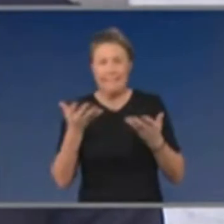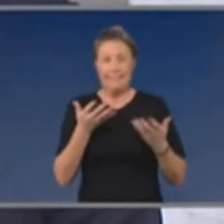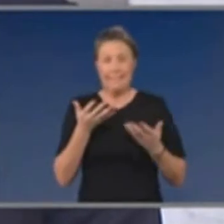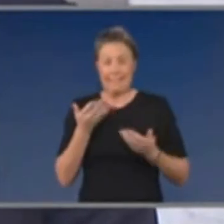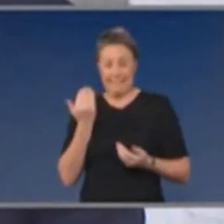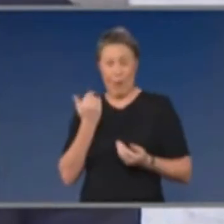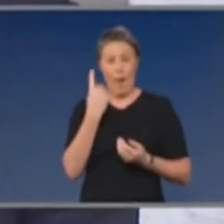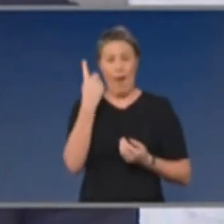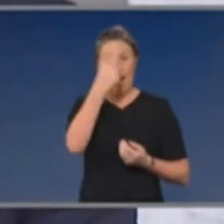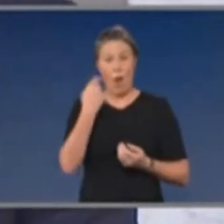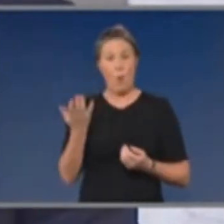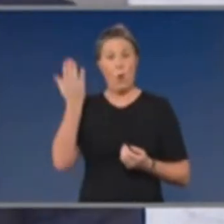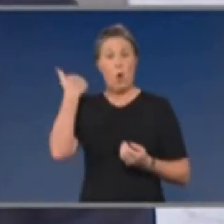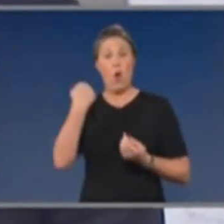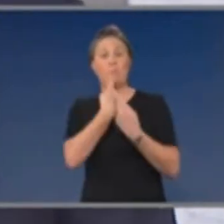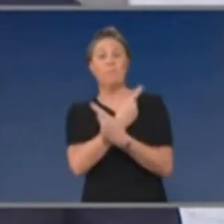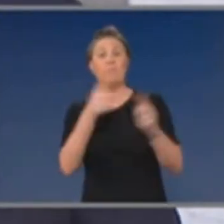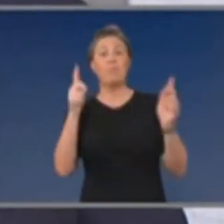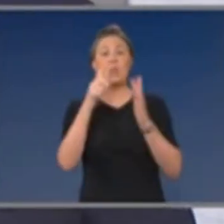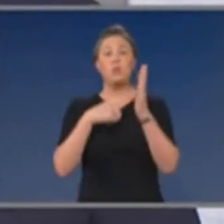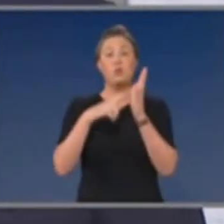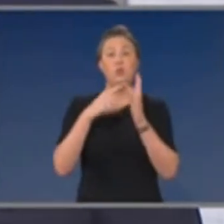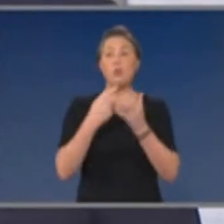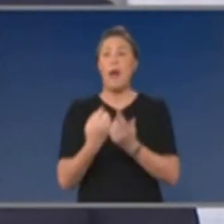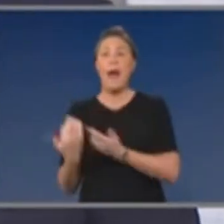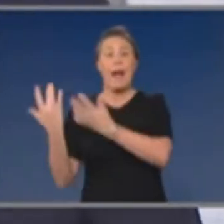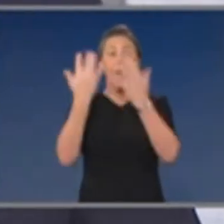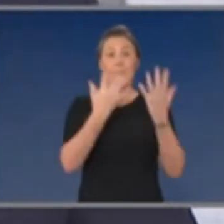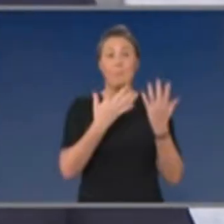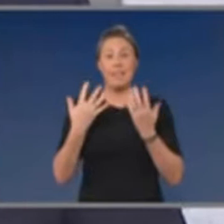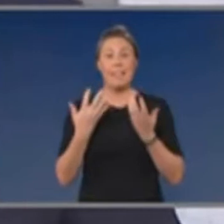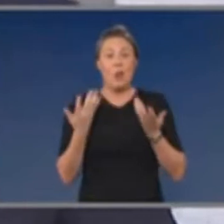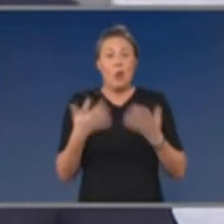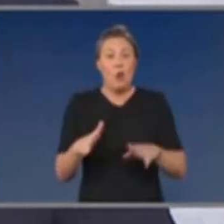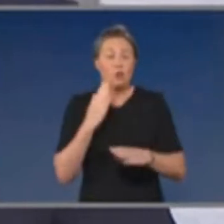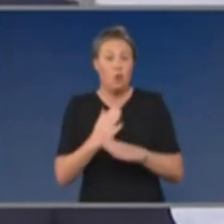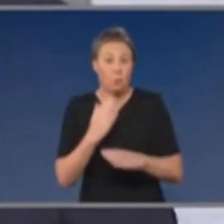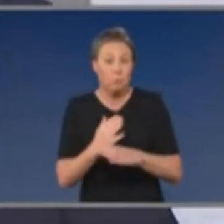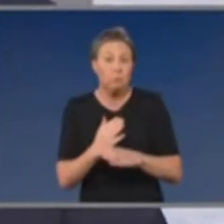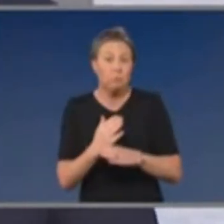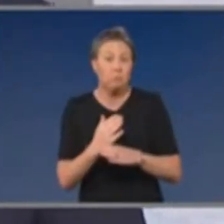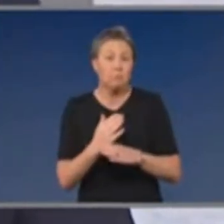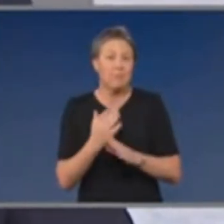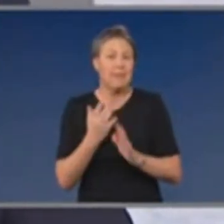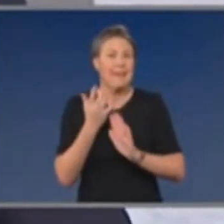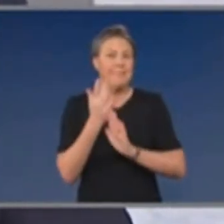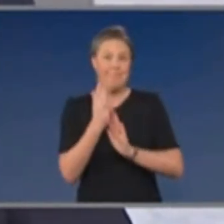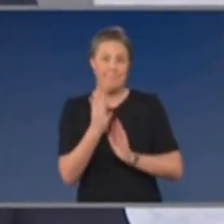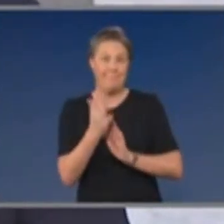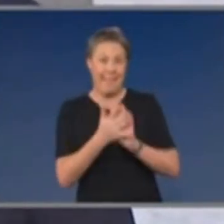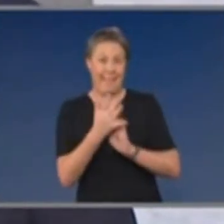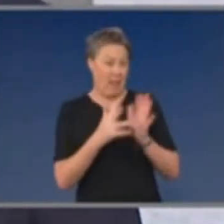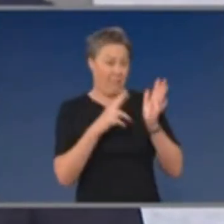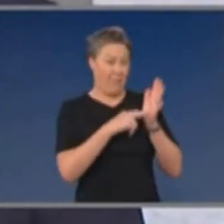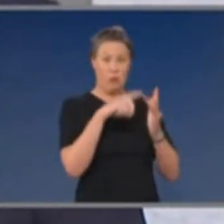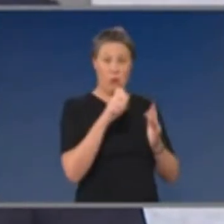hour have been for June. In July, I expect that we'll see impact from what is occurring